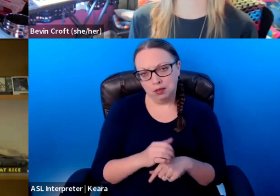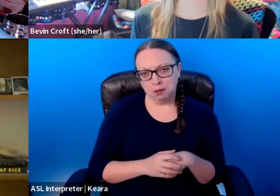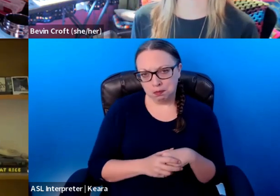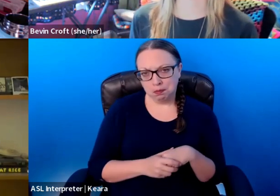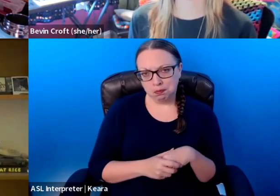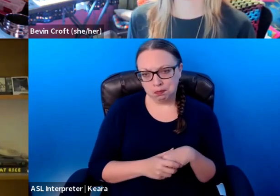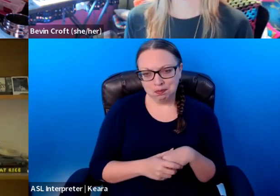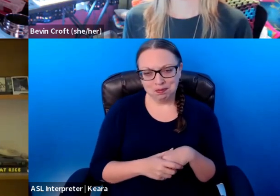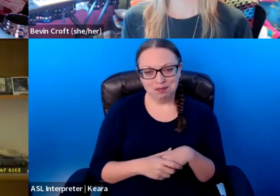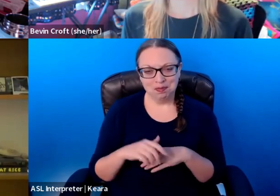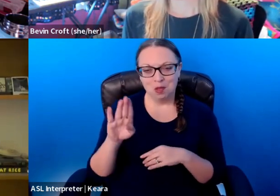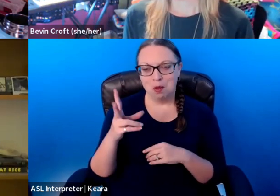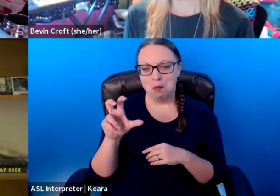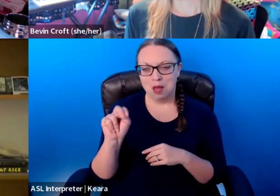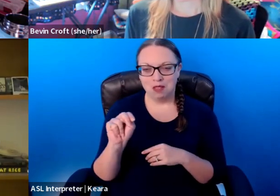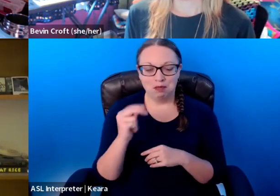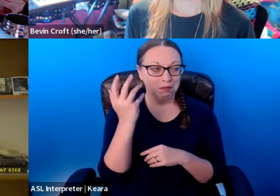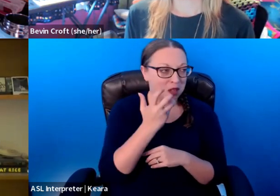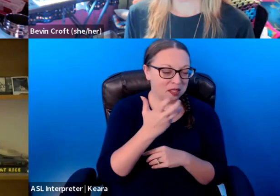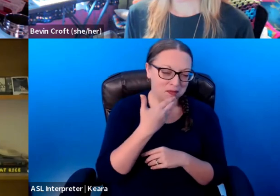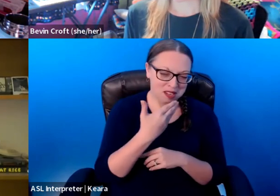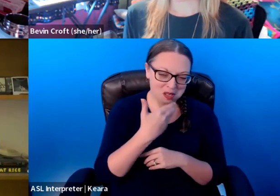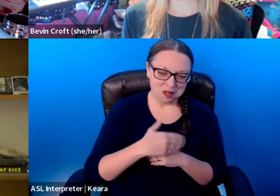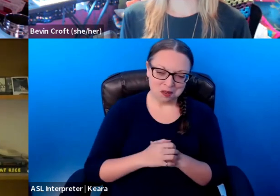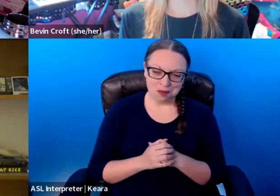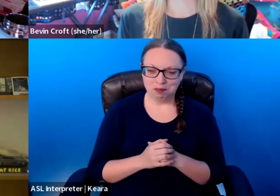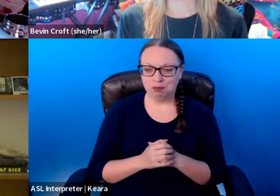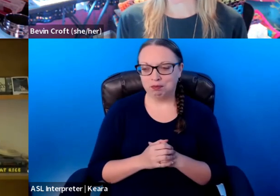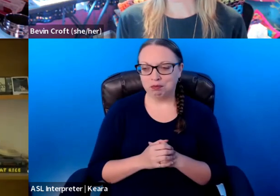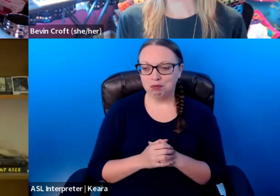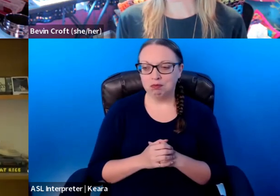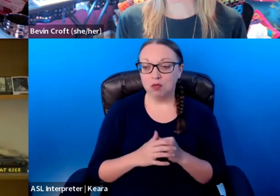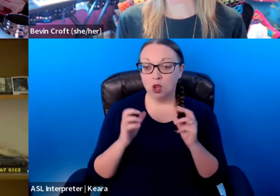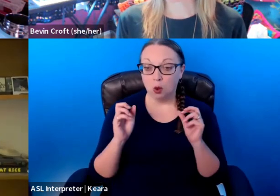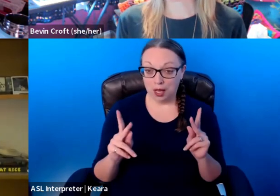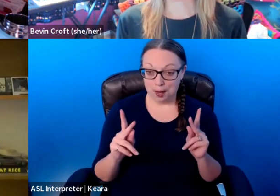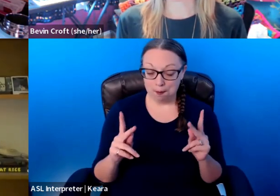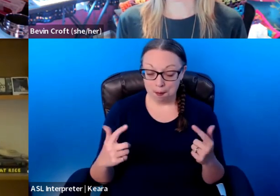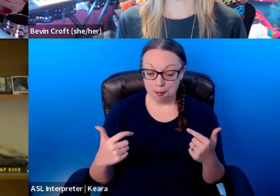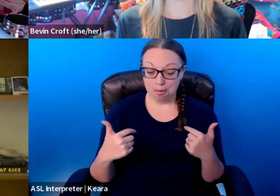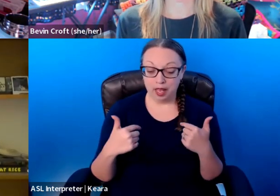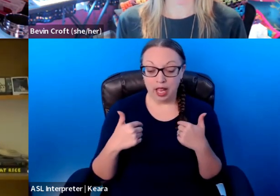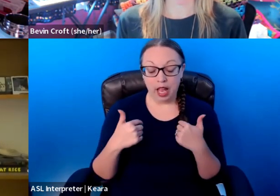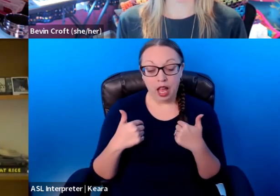Awesome. Thank you. All right. I would like to